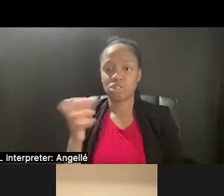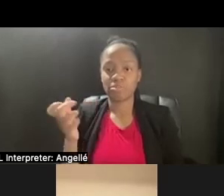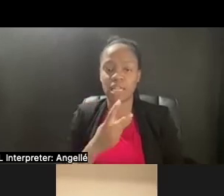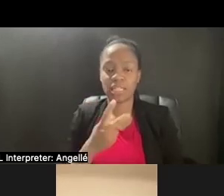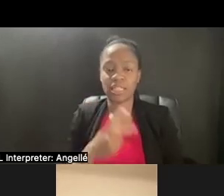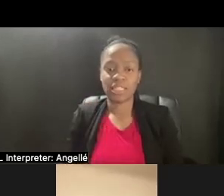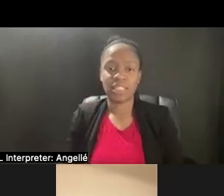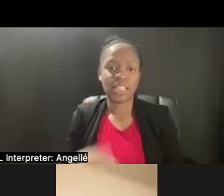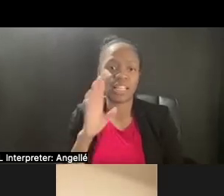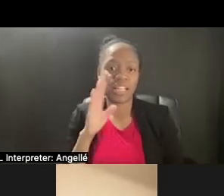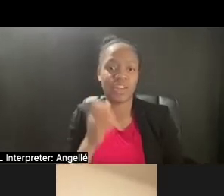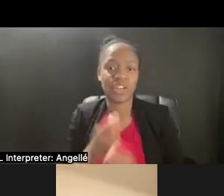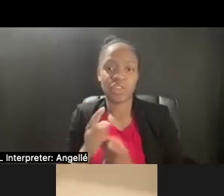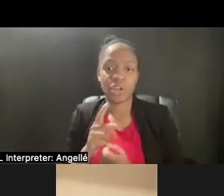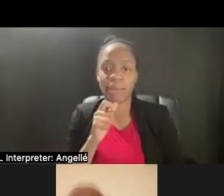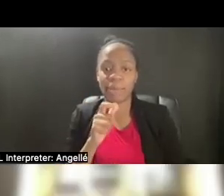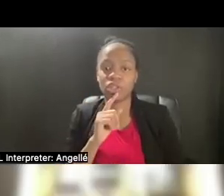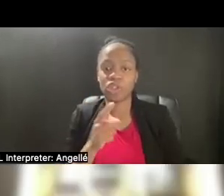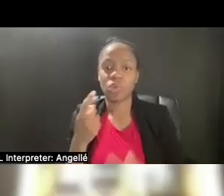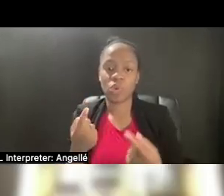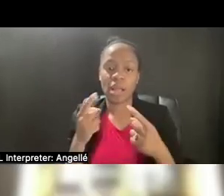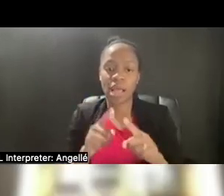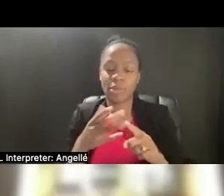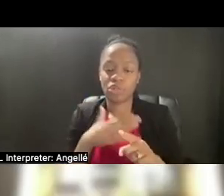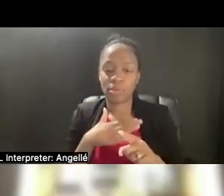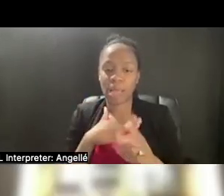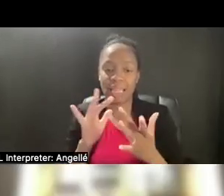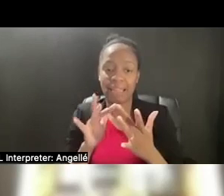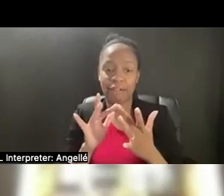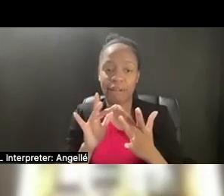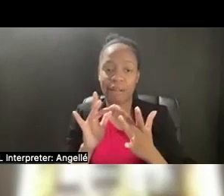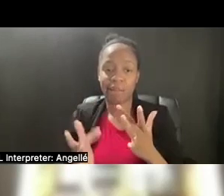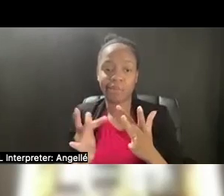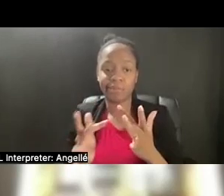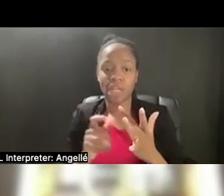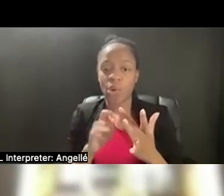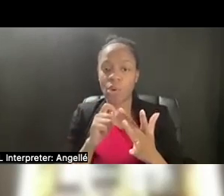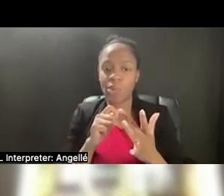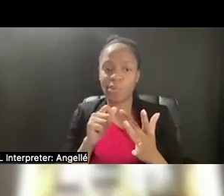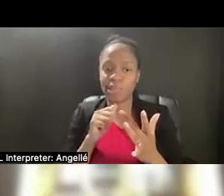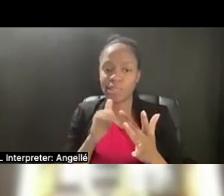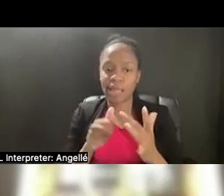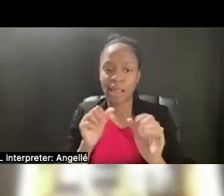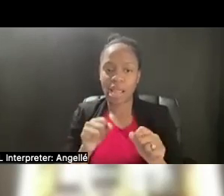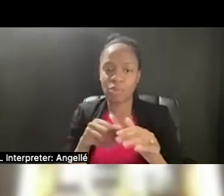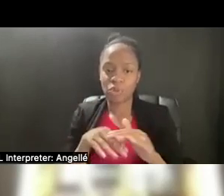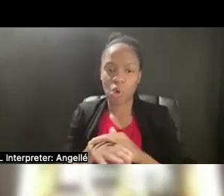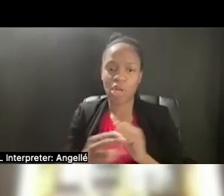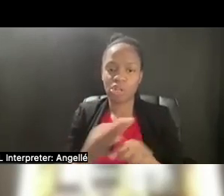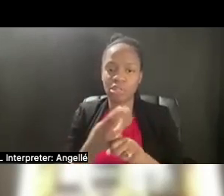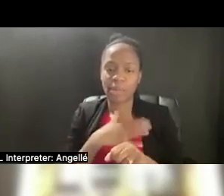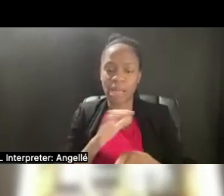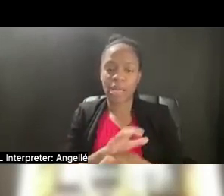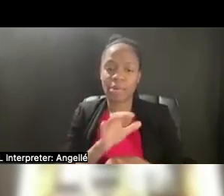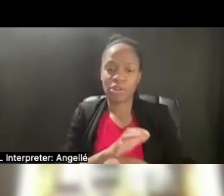Hi, everyone. I'm not sure what happened to my internet. I wasn't able to get back in through my computer. So I'm coming